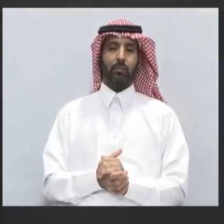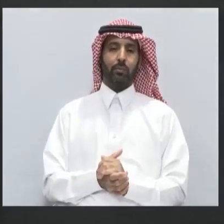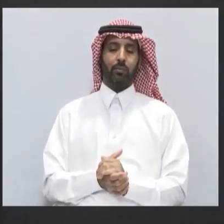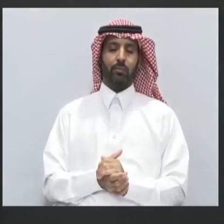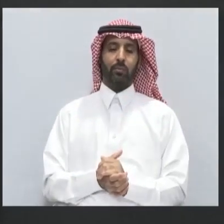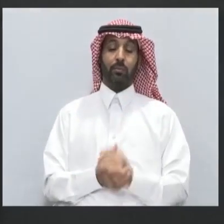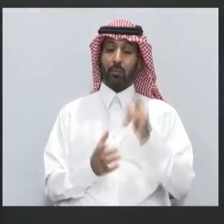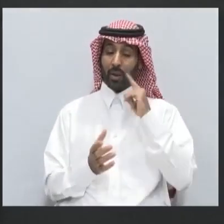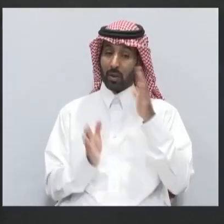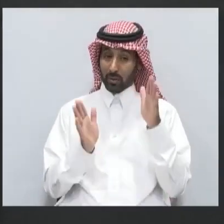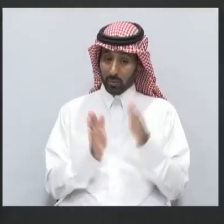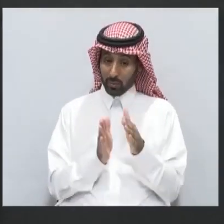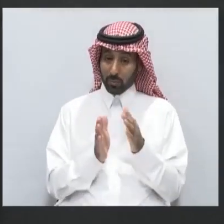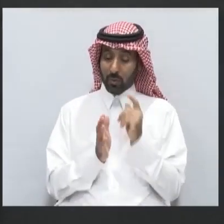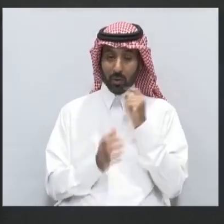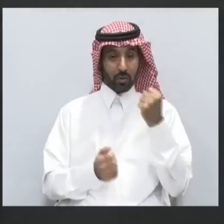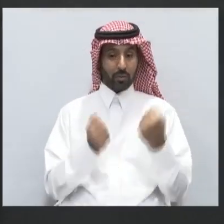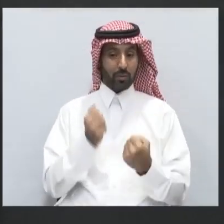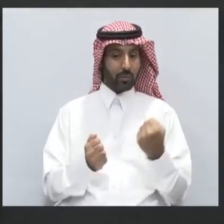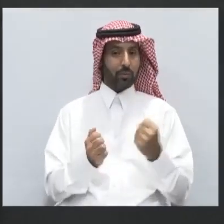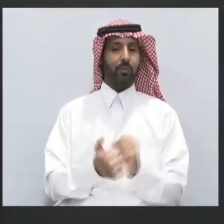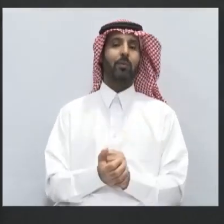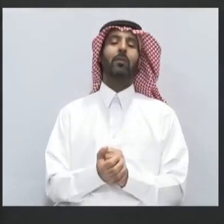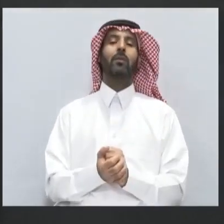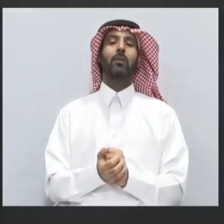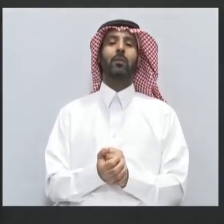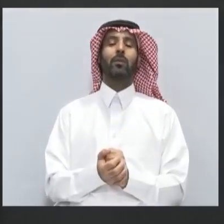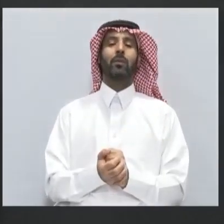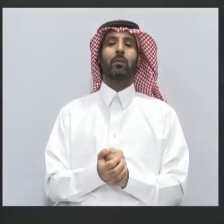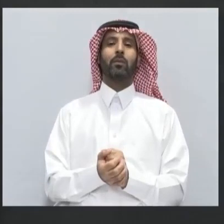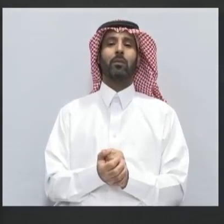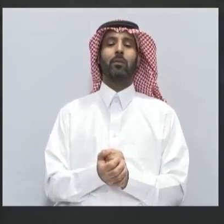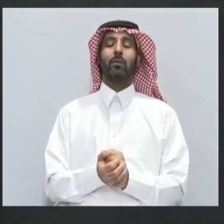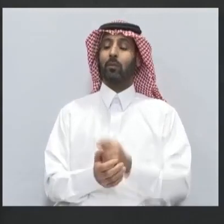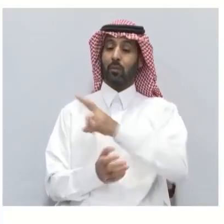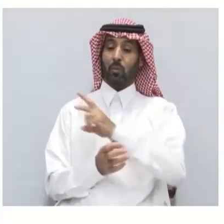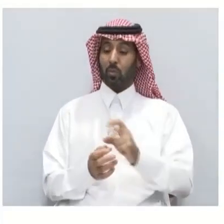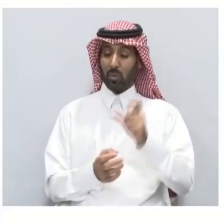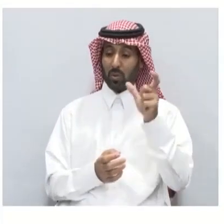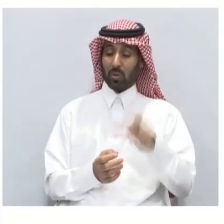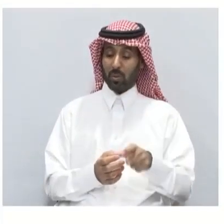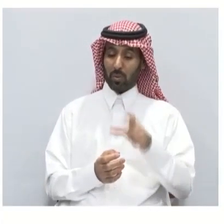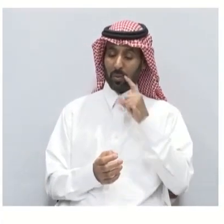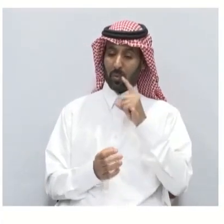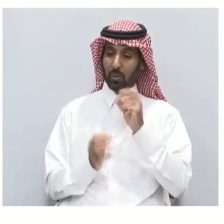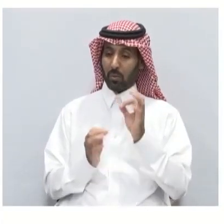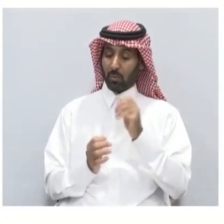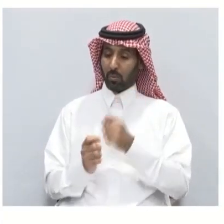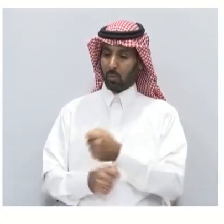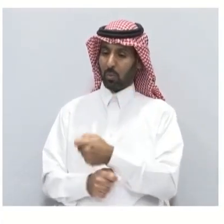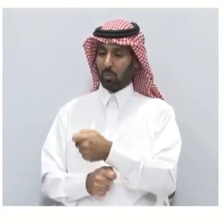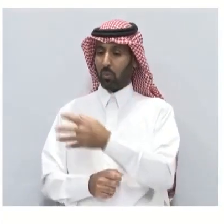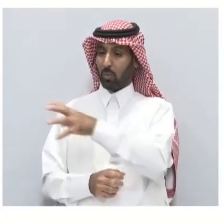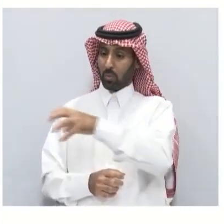had small car. Yes, that's correct. Criminals with big plans. They had big